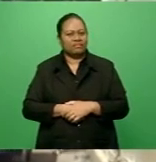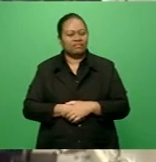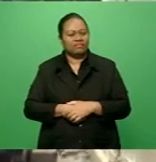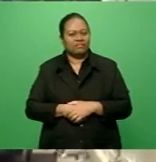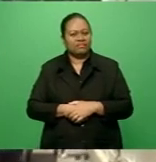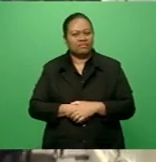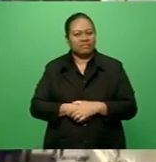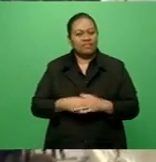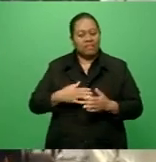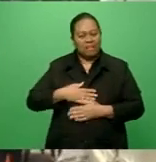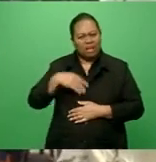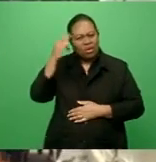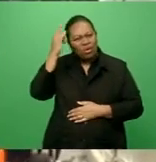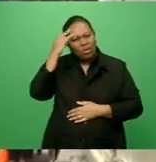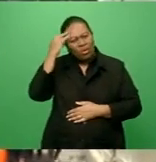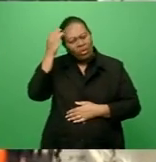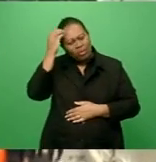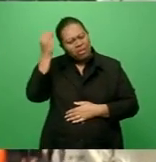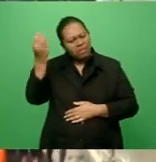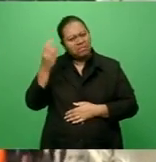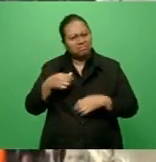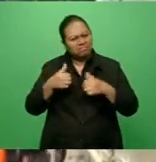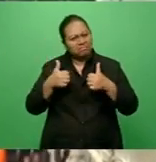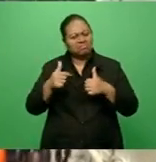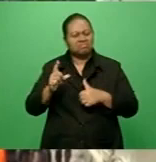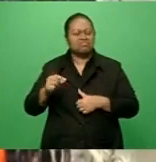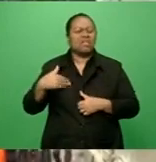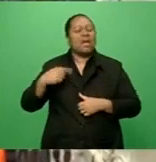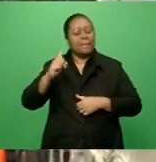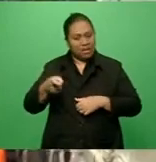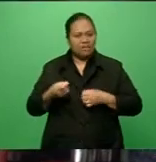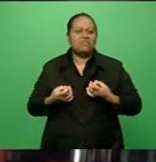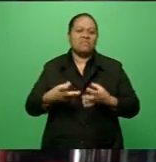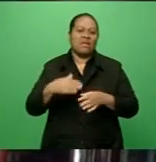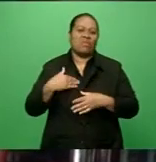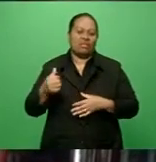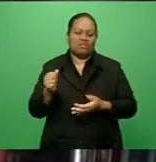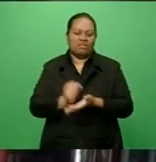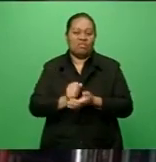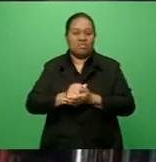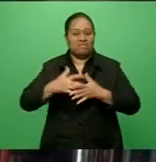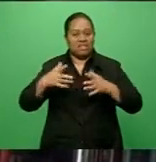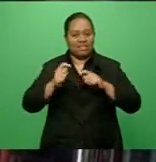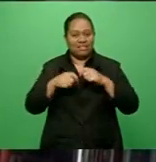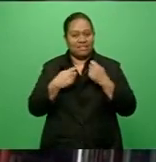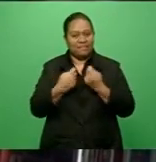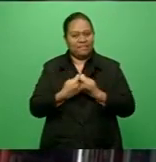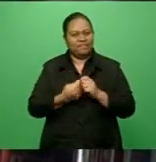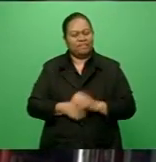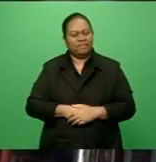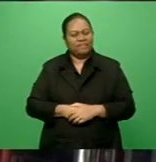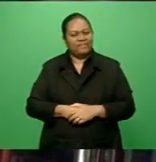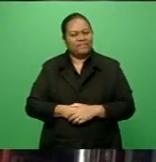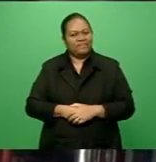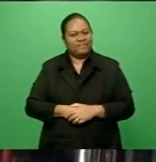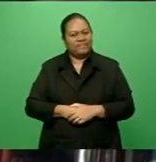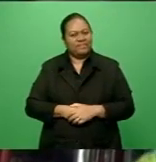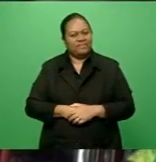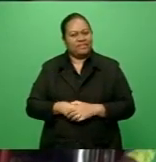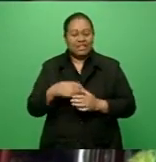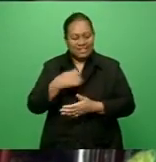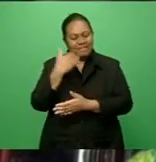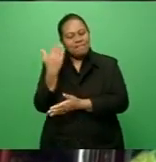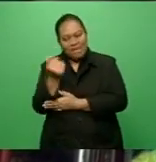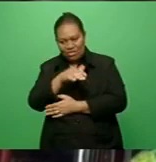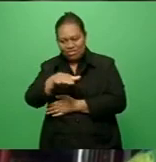In my opinion, I believe they will do well, but they need to be prepared for the big teams. It will entirely depend